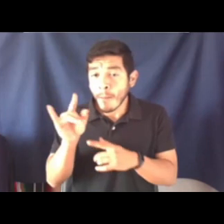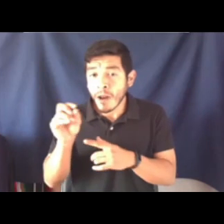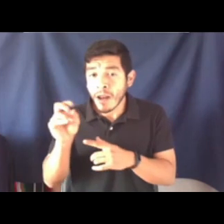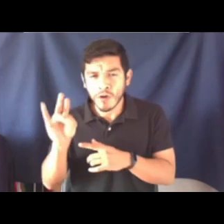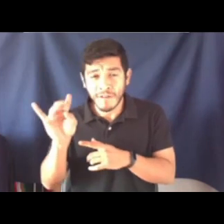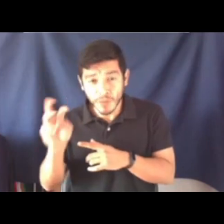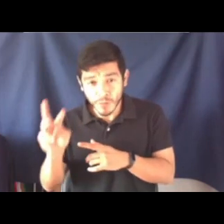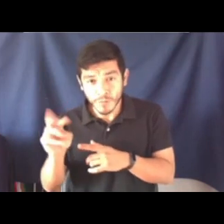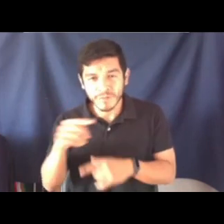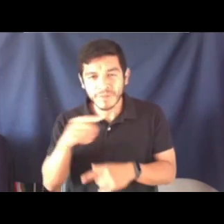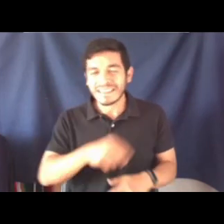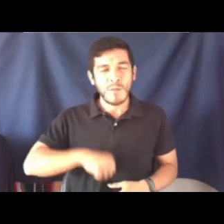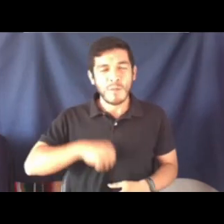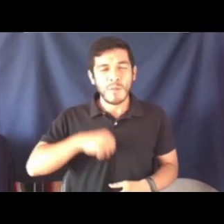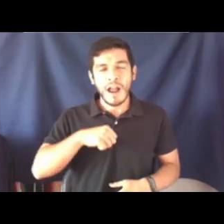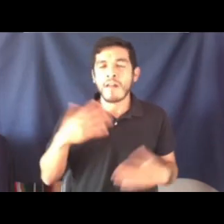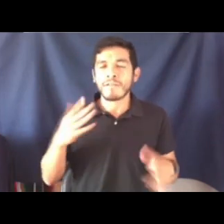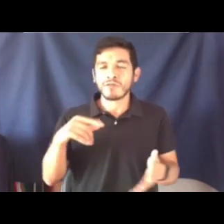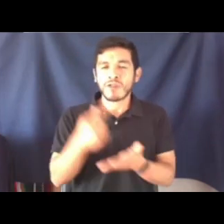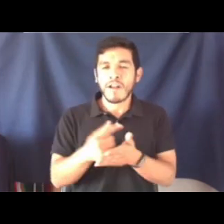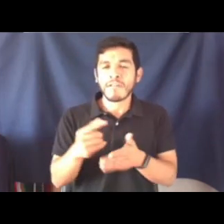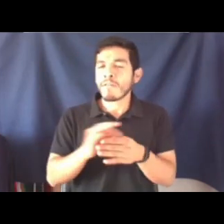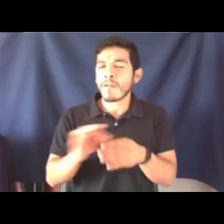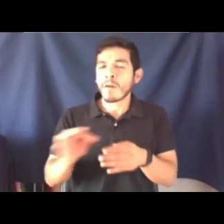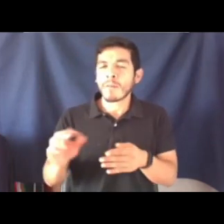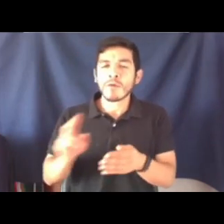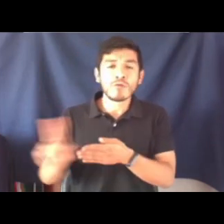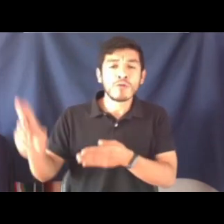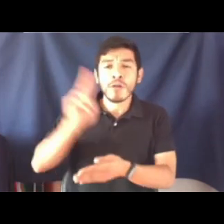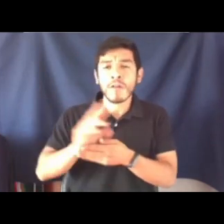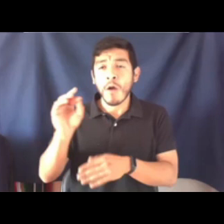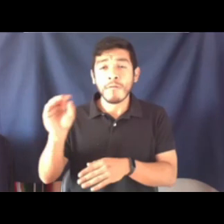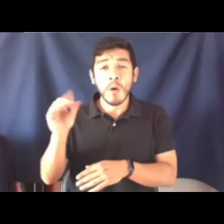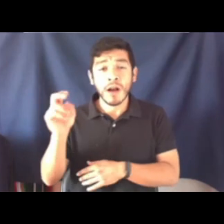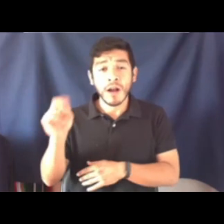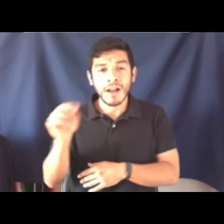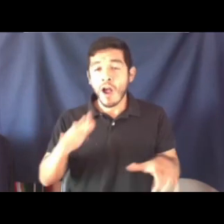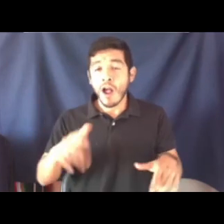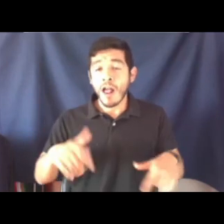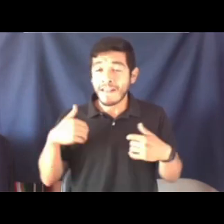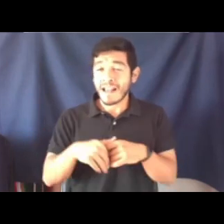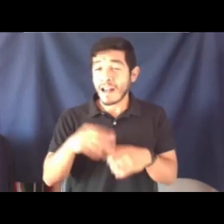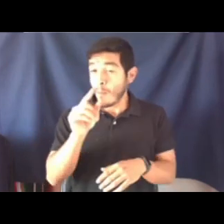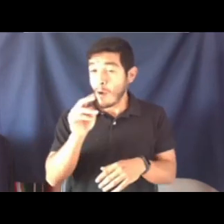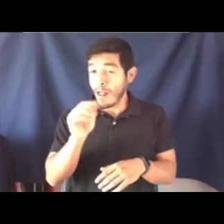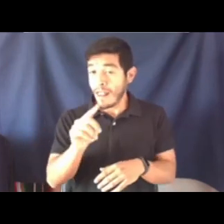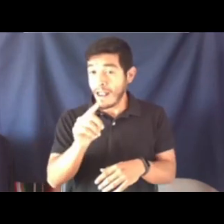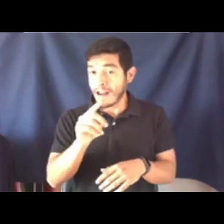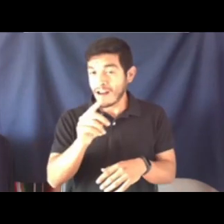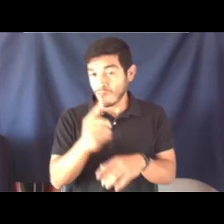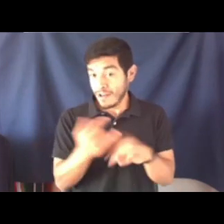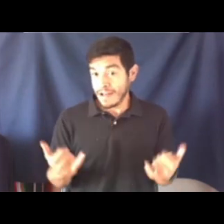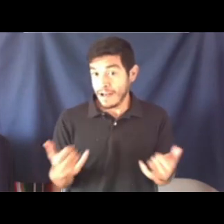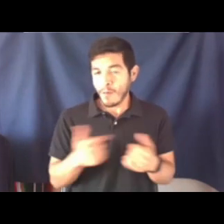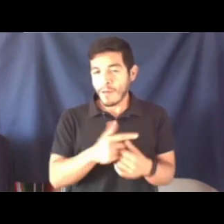Oregon. He currently lives in Portland with his wife, 2 children, and 11 fish. Welcome, Mike. Thank you